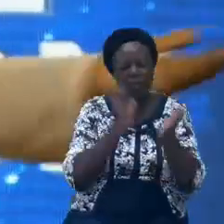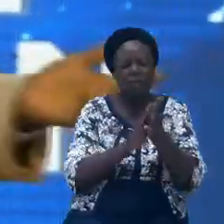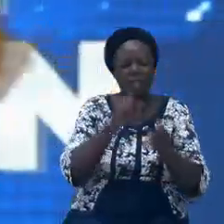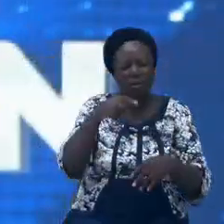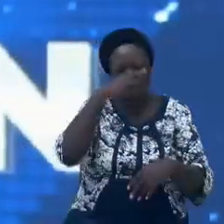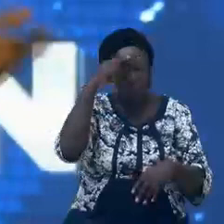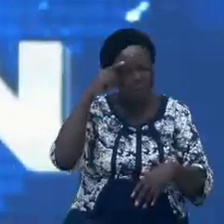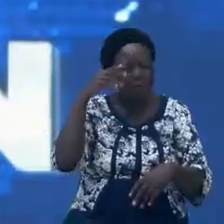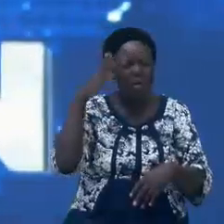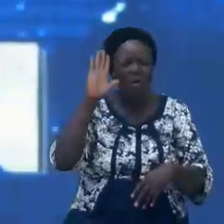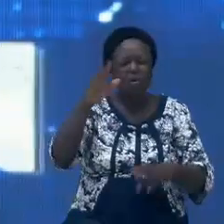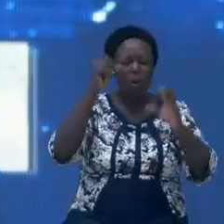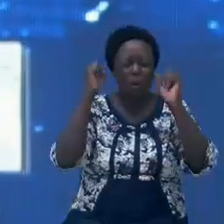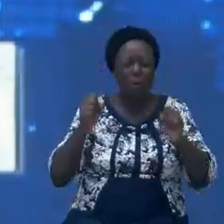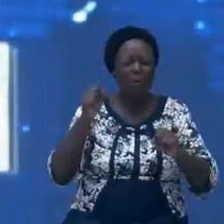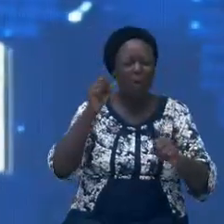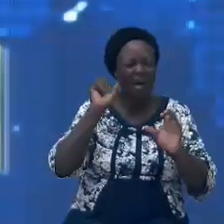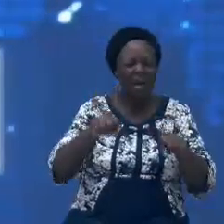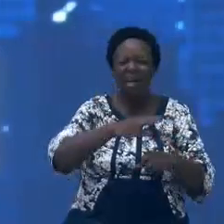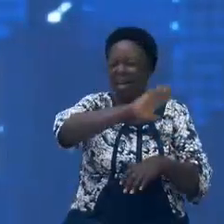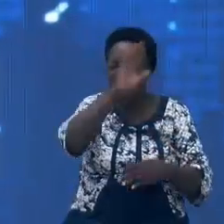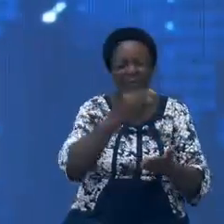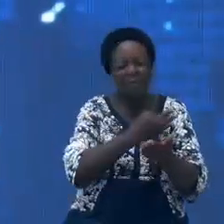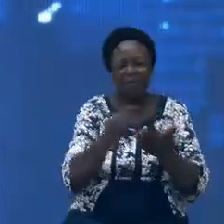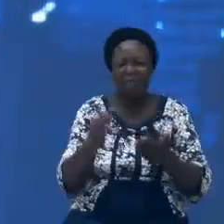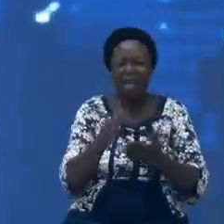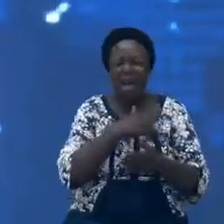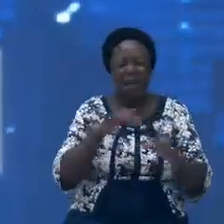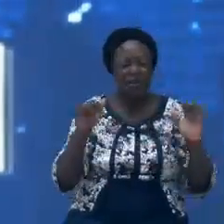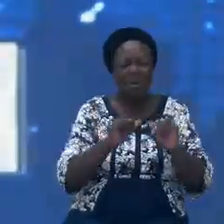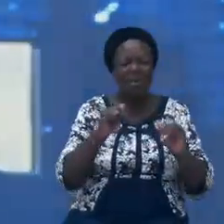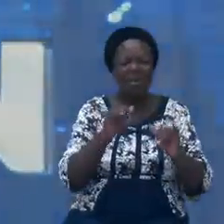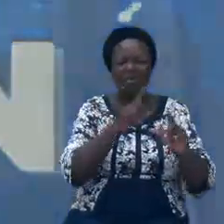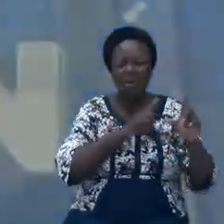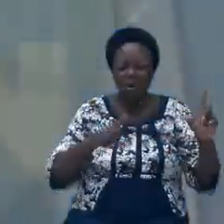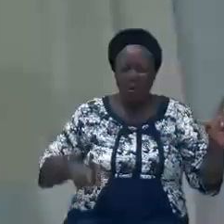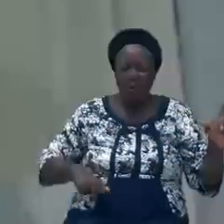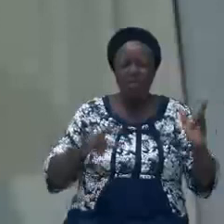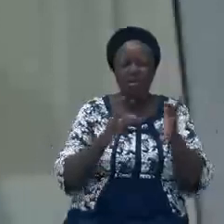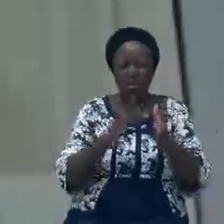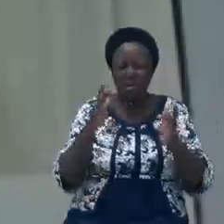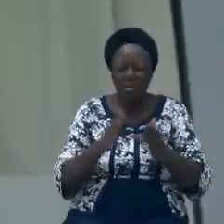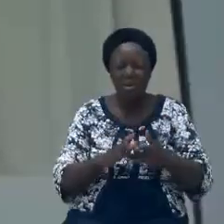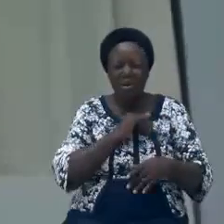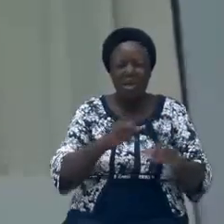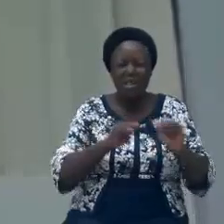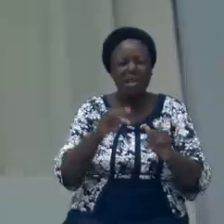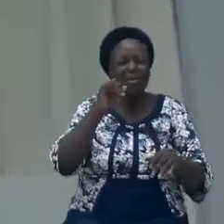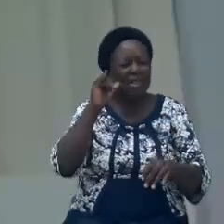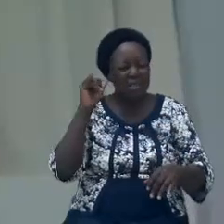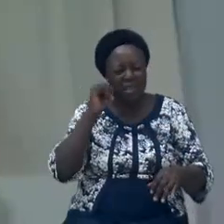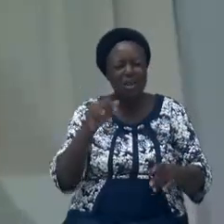we give you the honor, and we praise you because your power will never fail. And you are the same